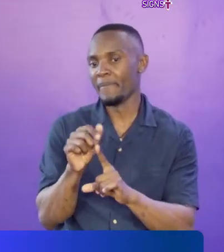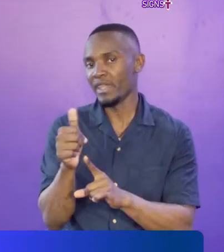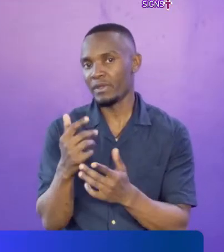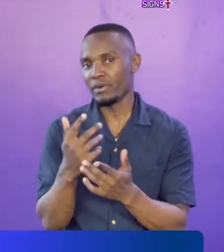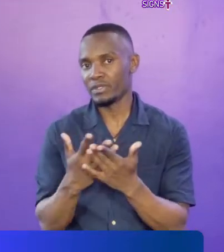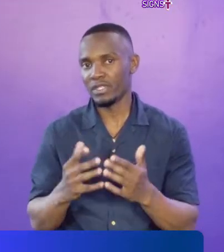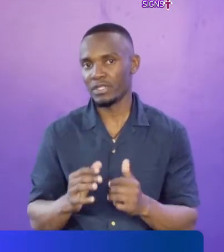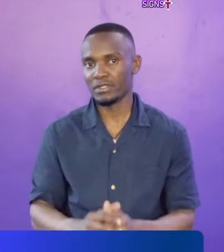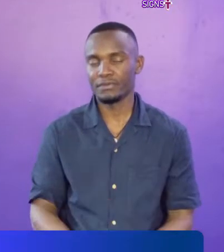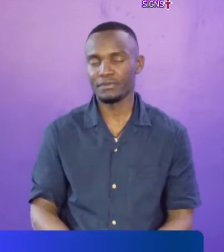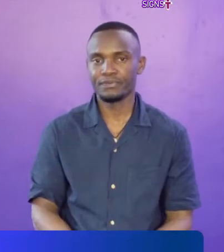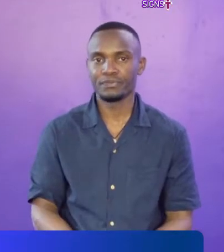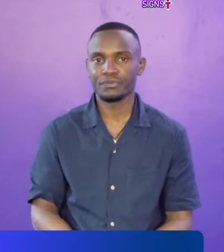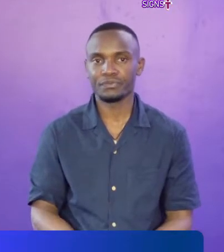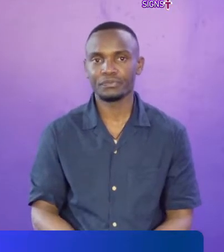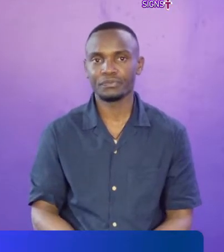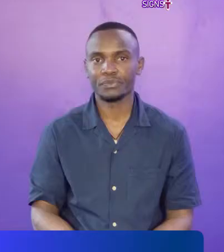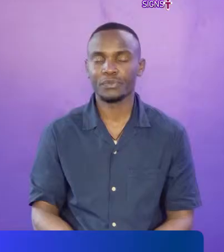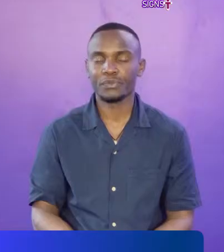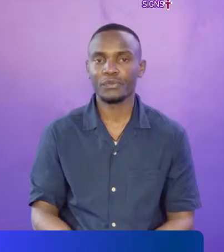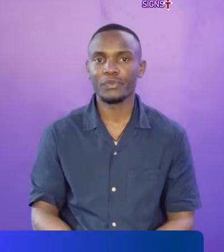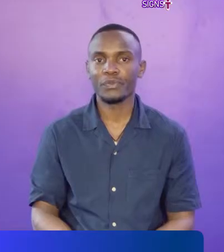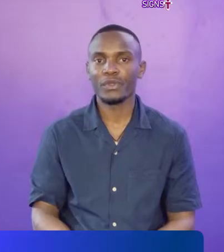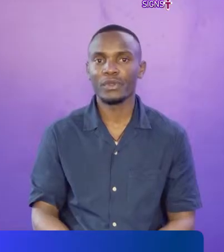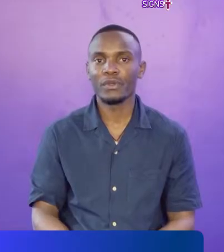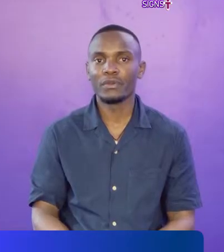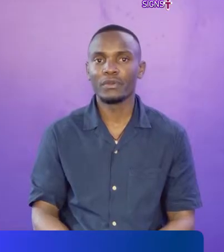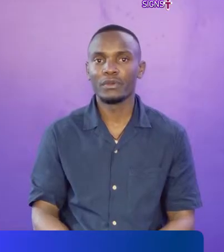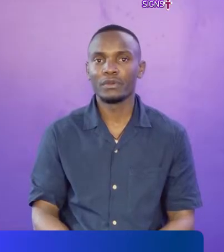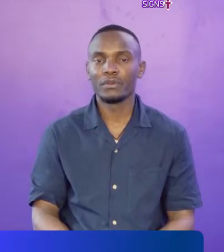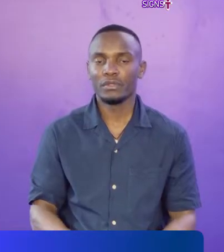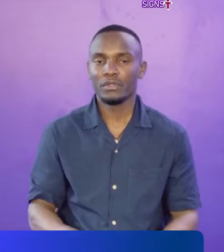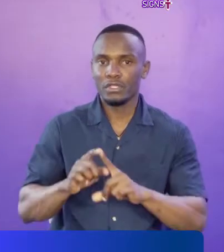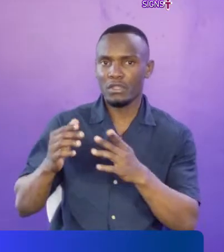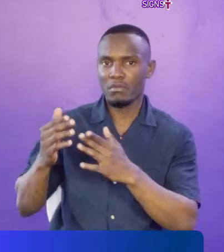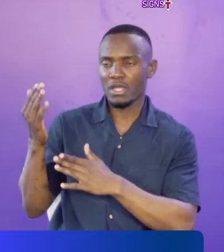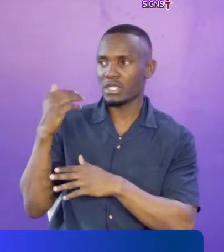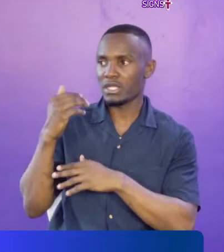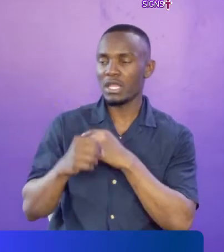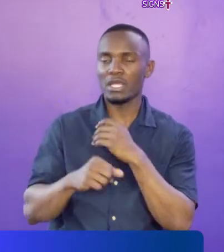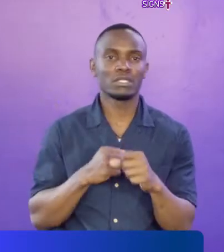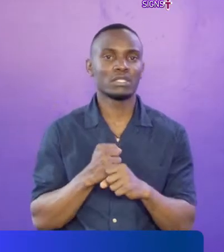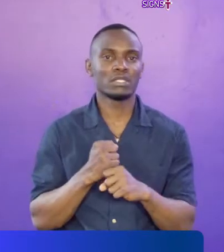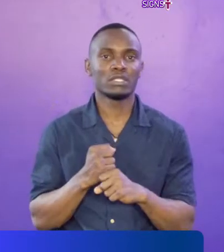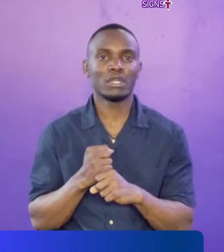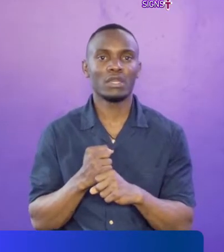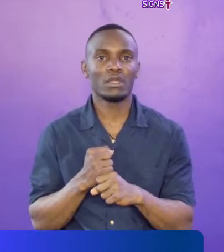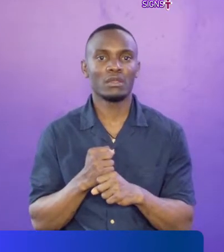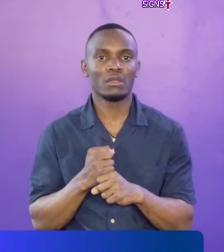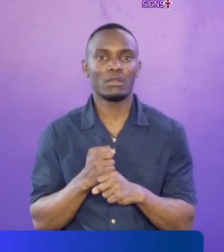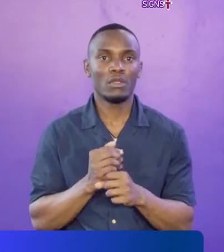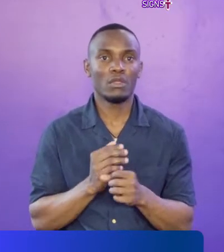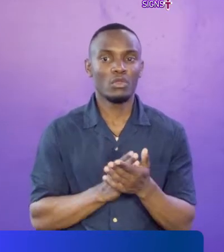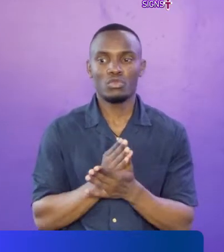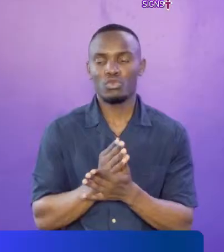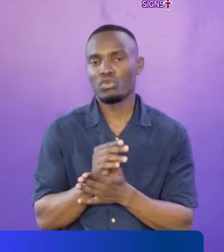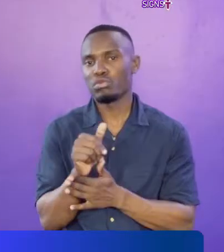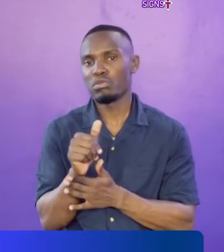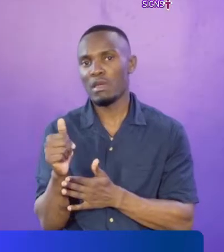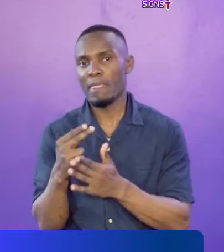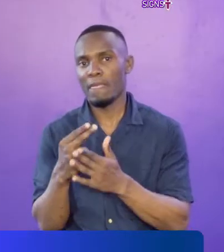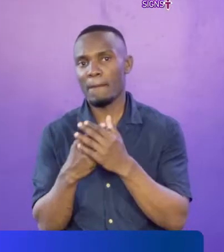Then all through, then like last year, we through other partners and